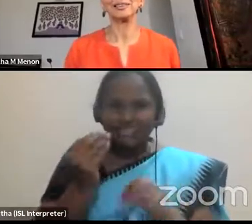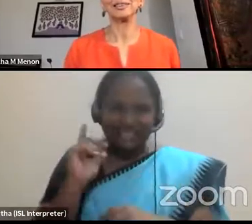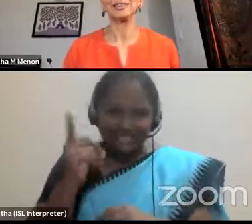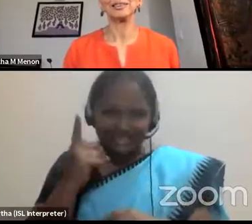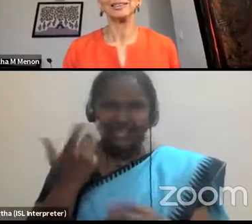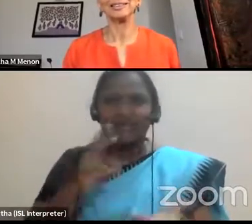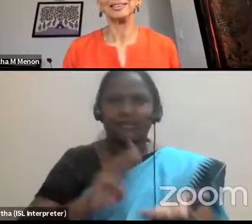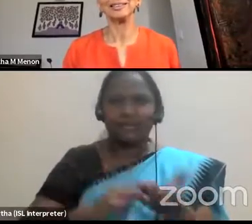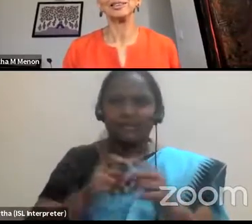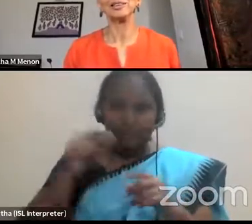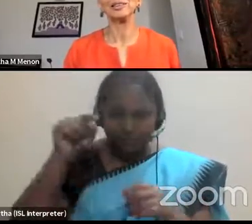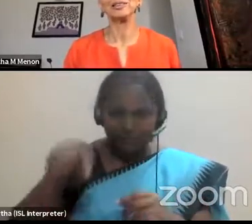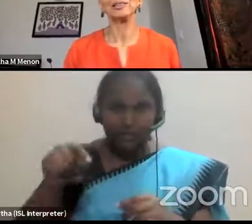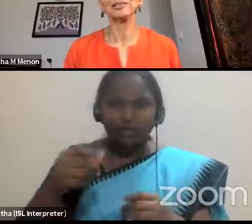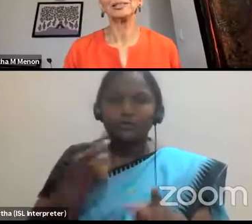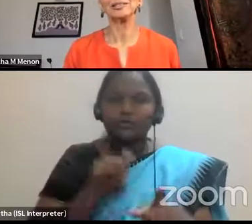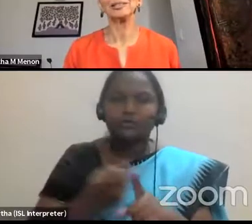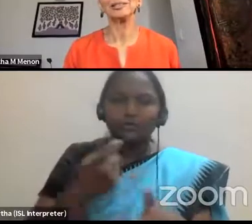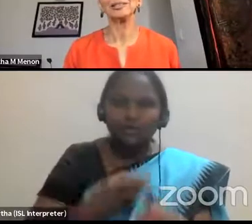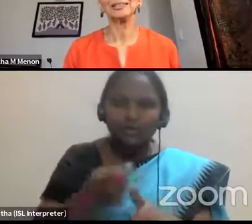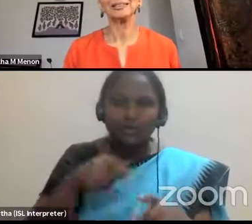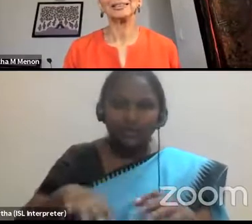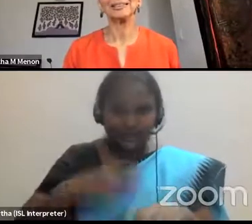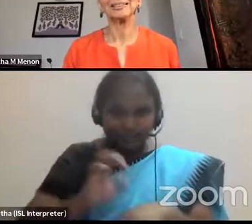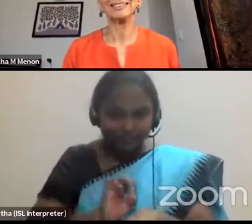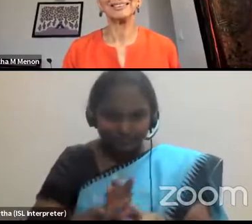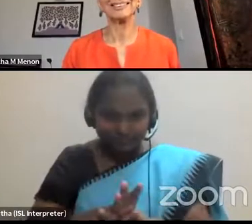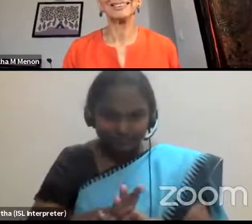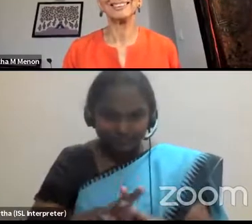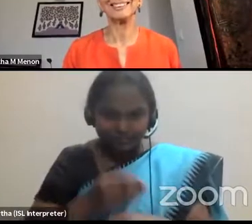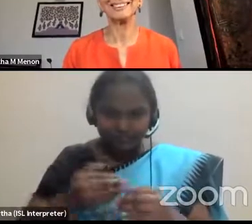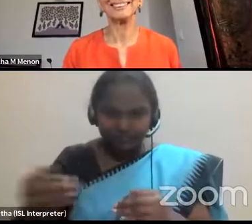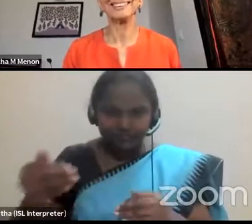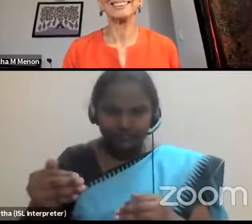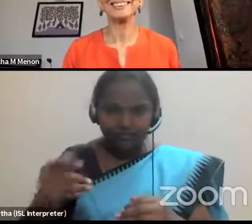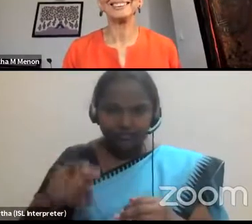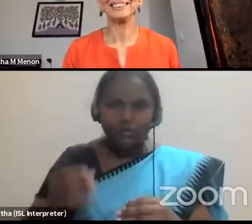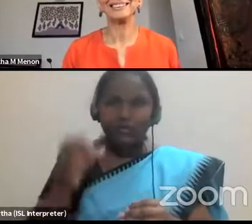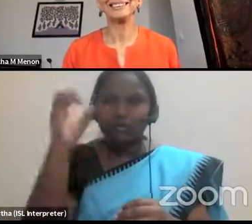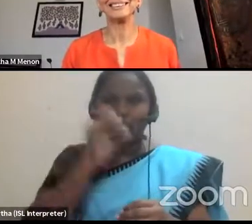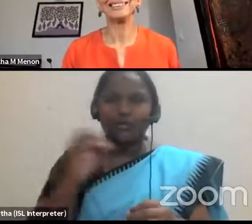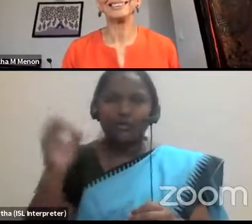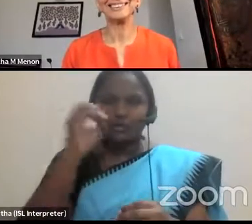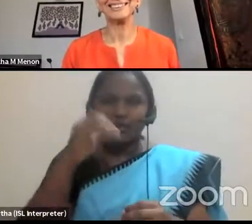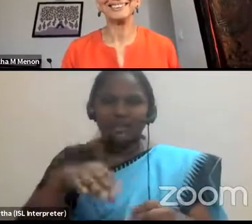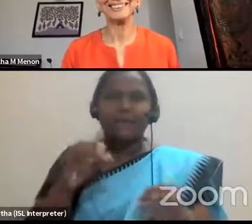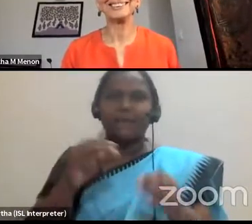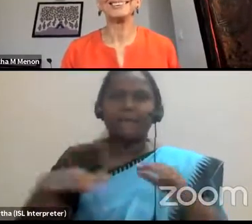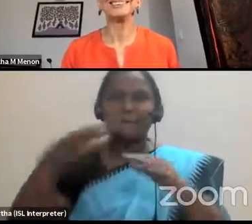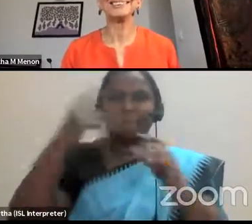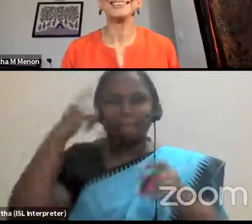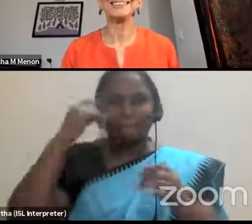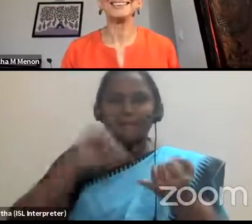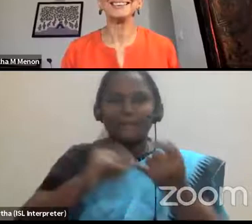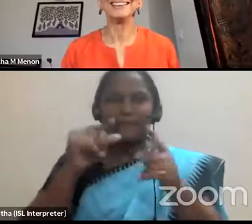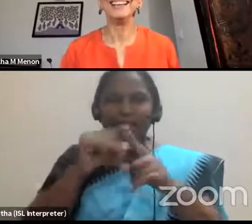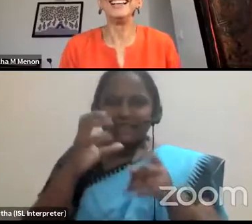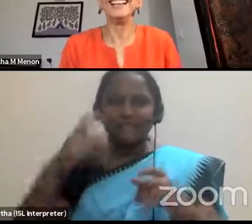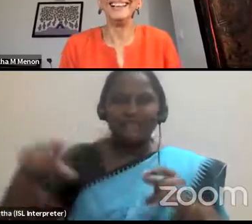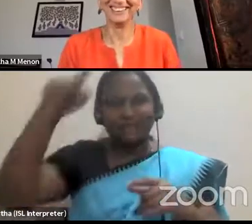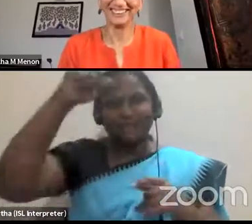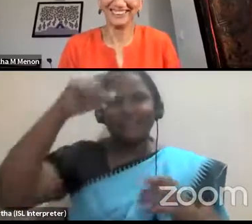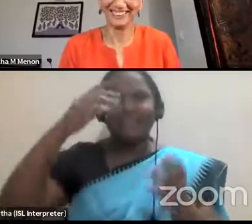Mayank, he was joking that before the pandemic, his office was in the basement of the building, and today he's got the corner